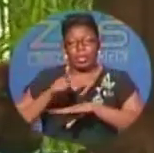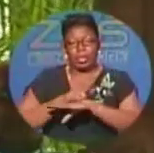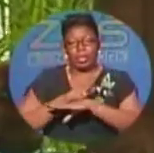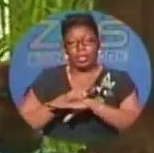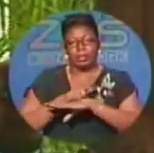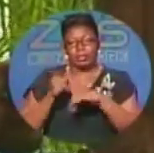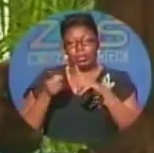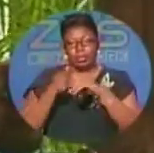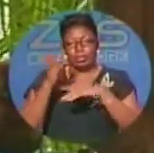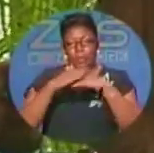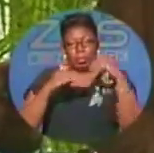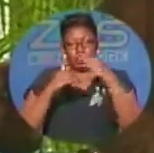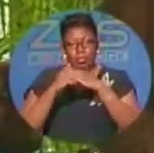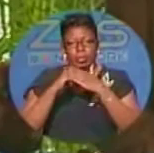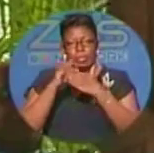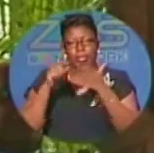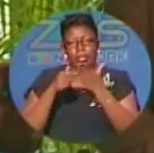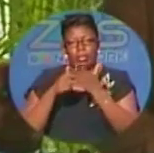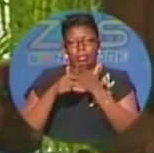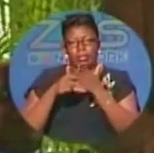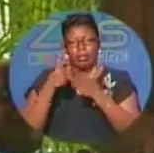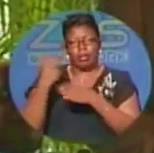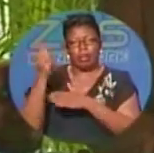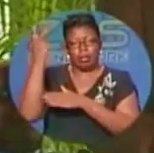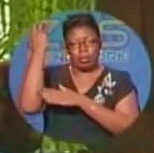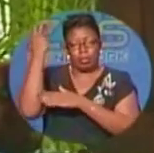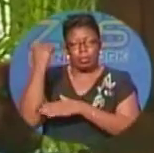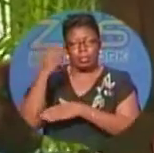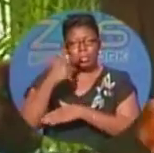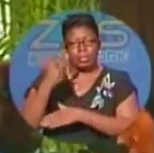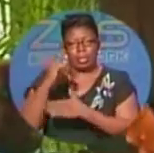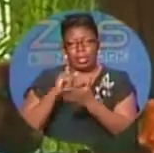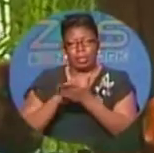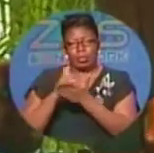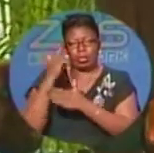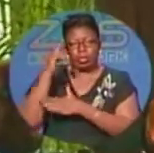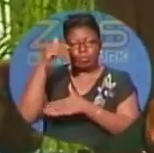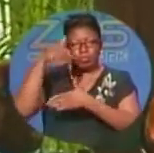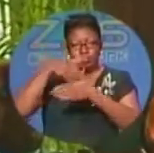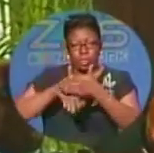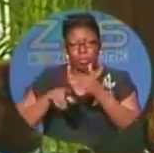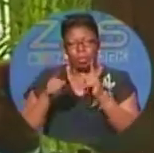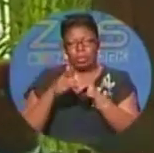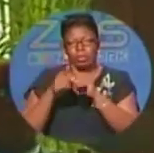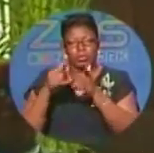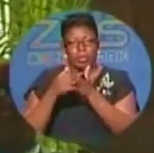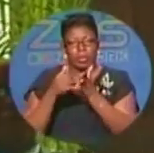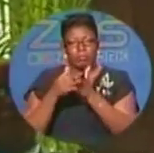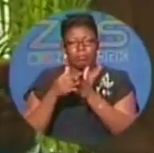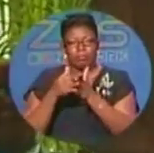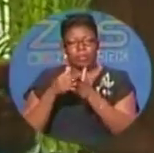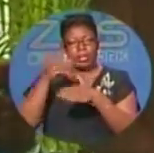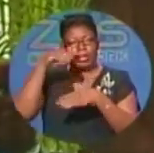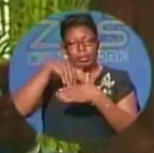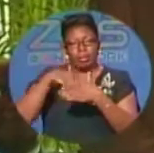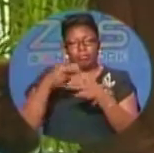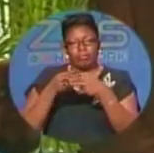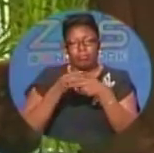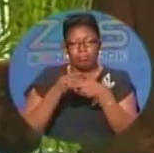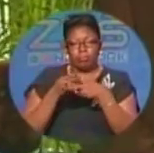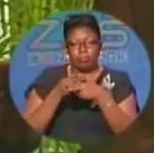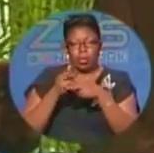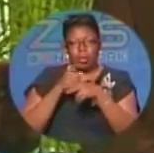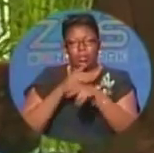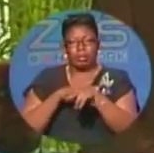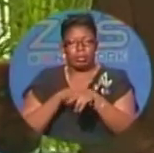edifice. The Prime Minister said that he will look into it. And within a short period,